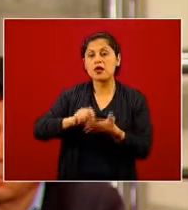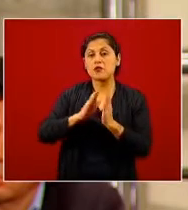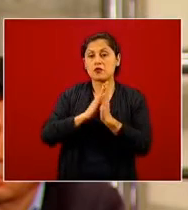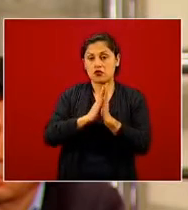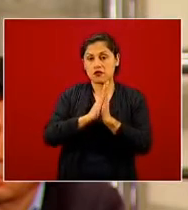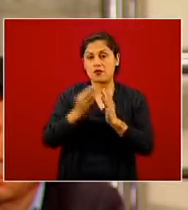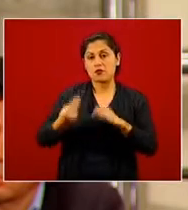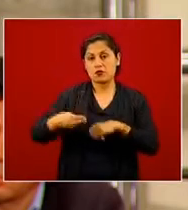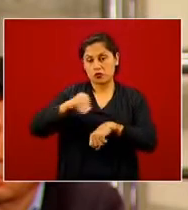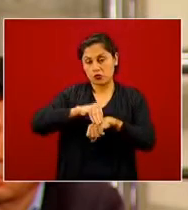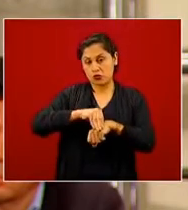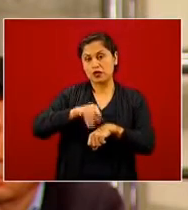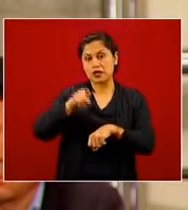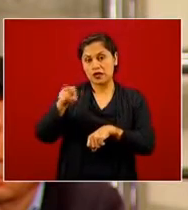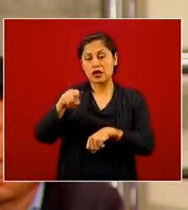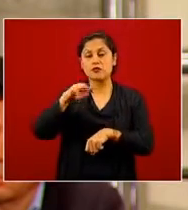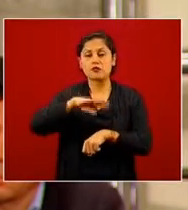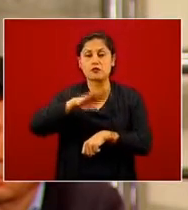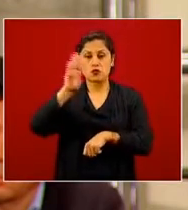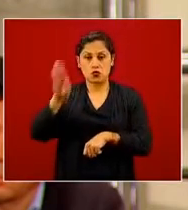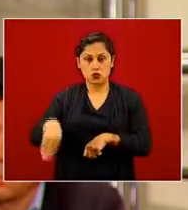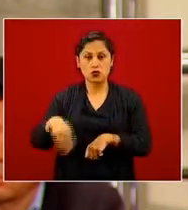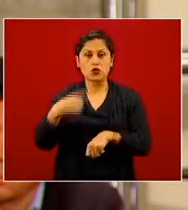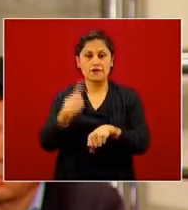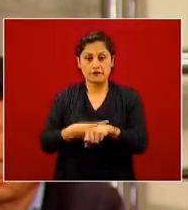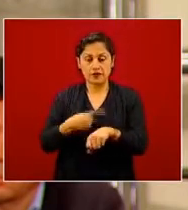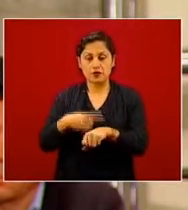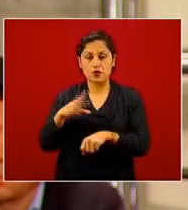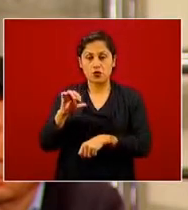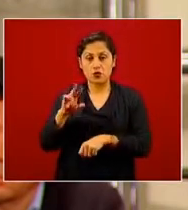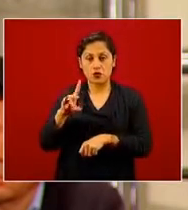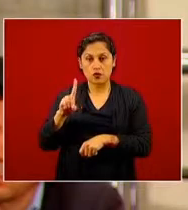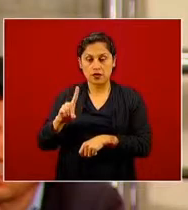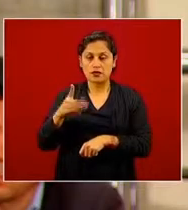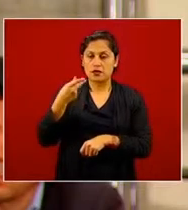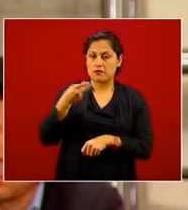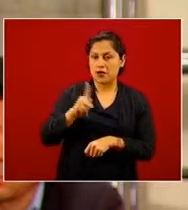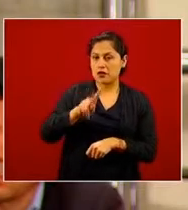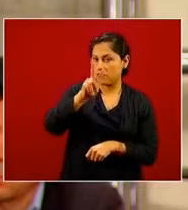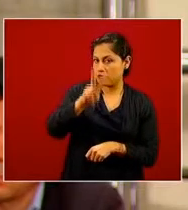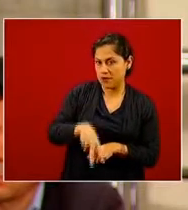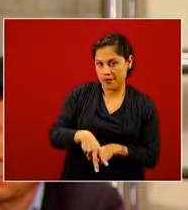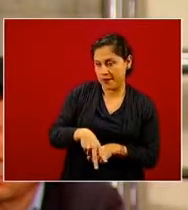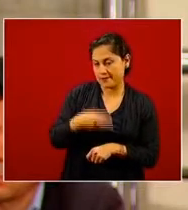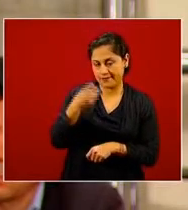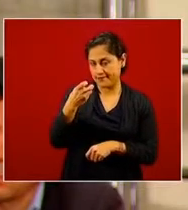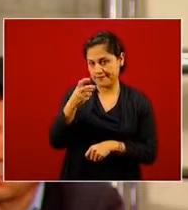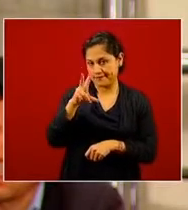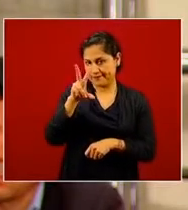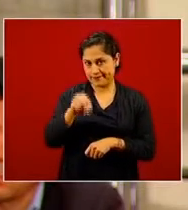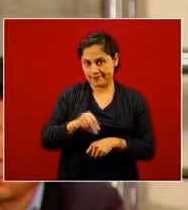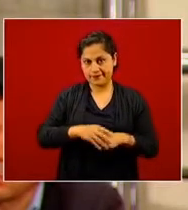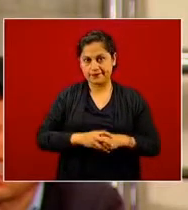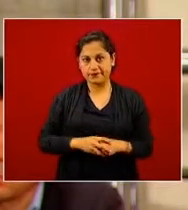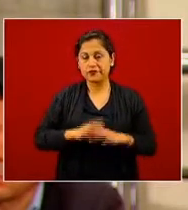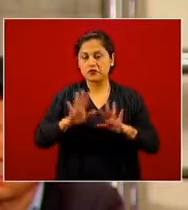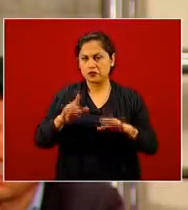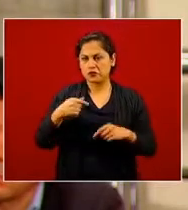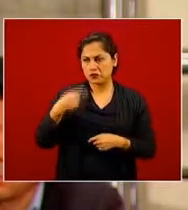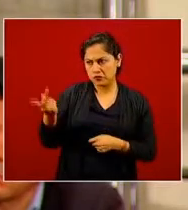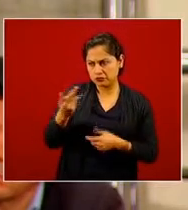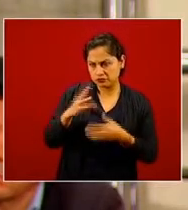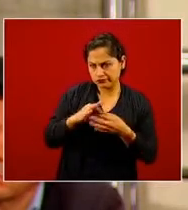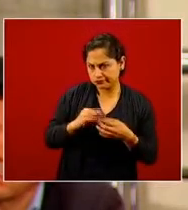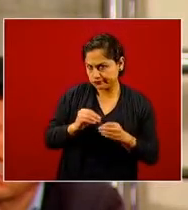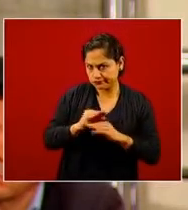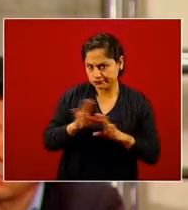they told them to write in the death certificate that this person had died from COVID when it was actually from a different problem.